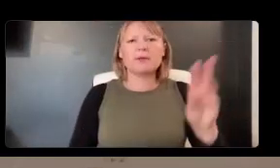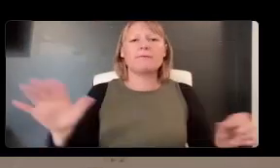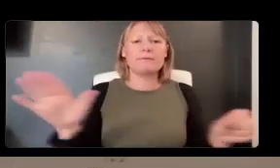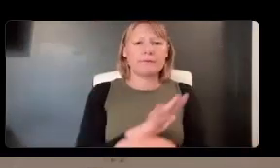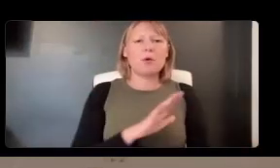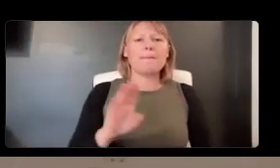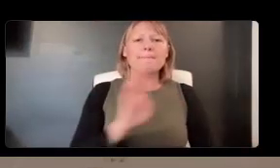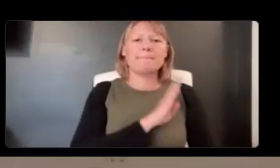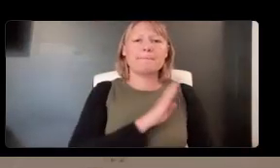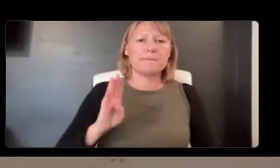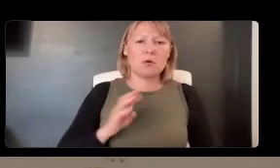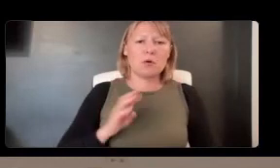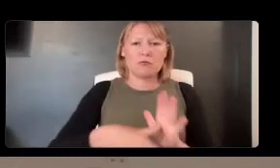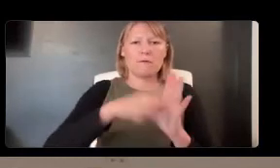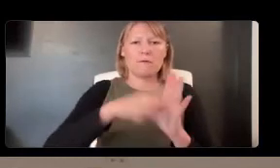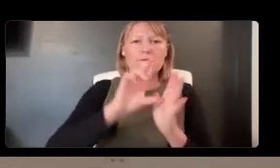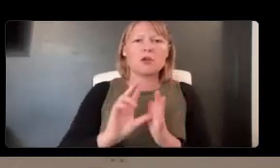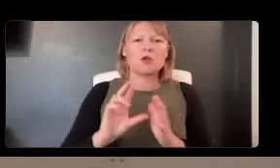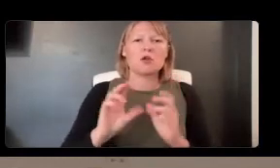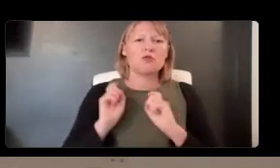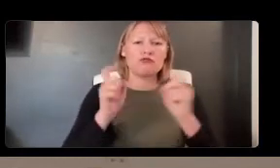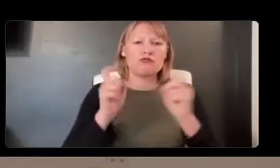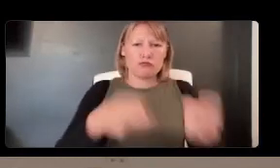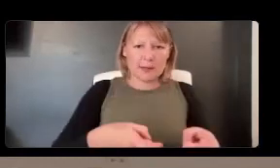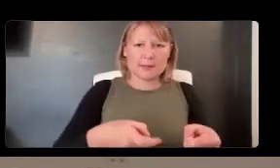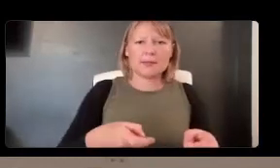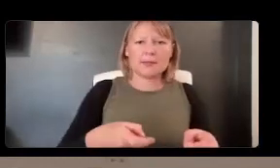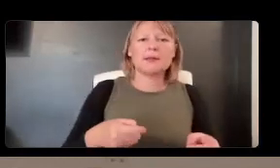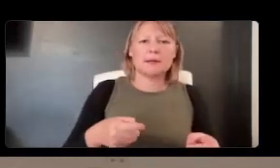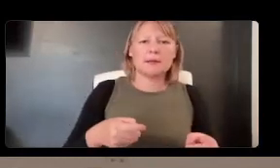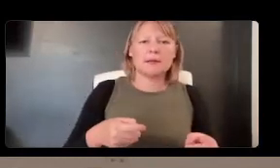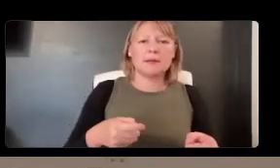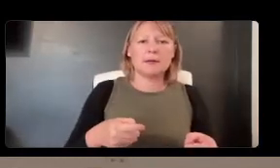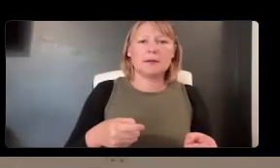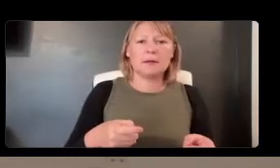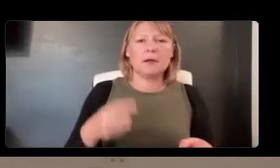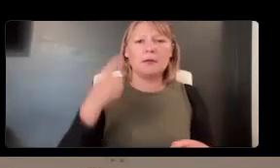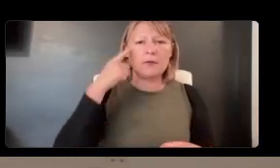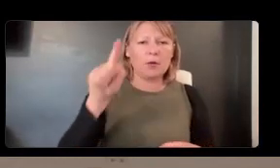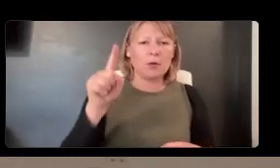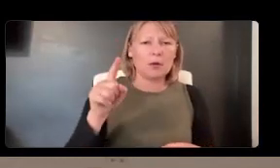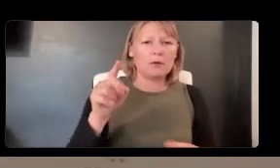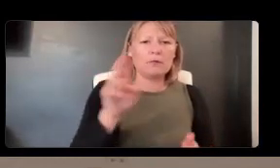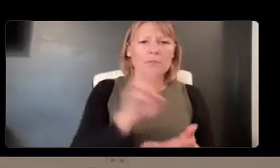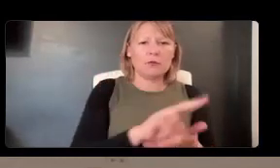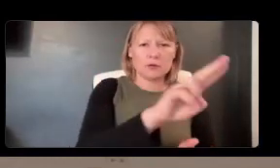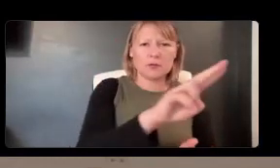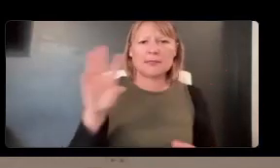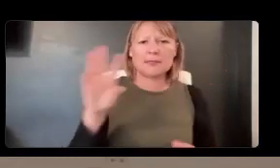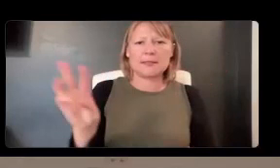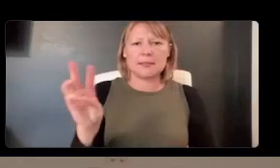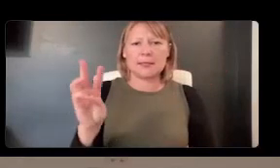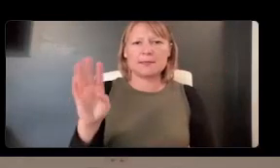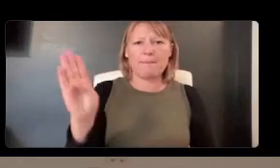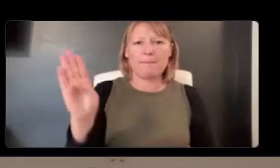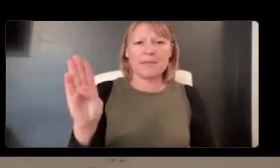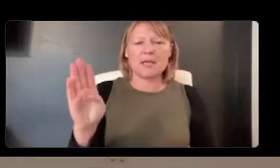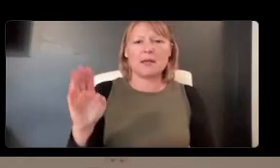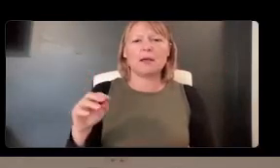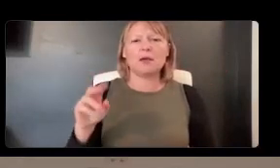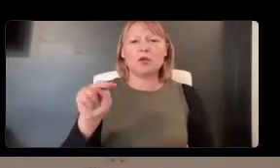be granted. Those cases are 6A, matter of Fordham University, 6B, matter of New York State